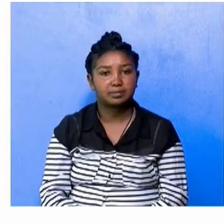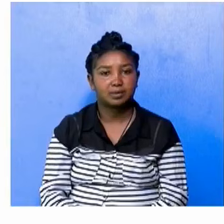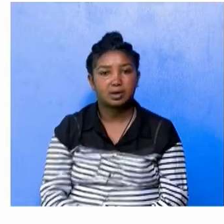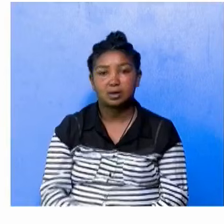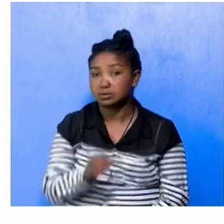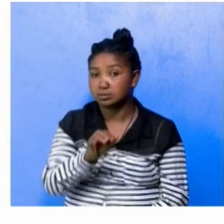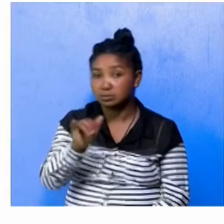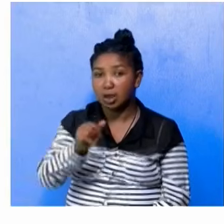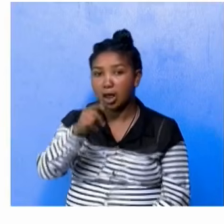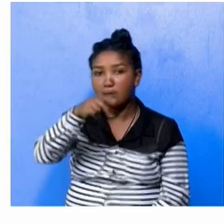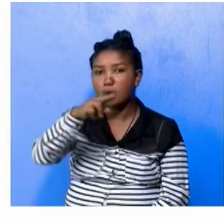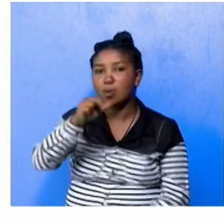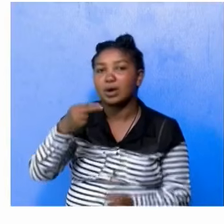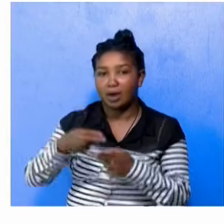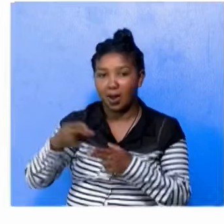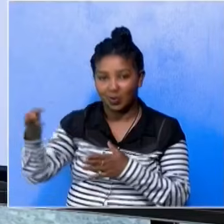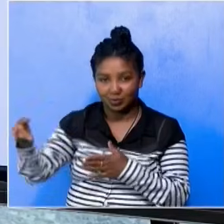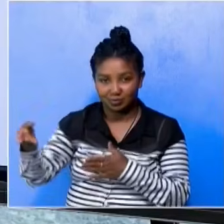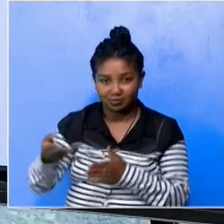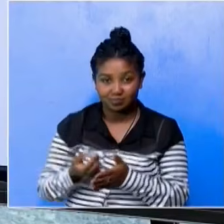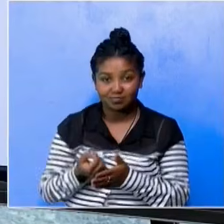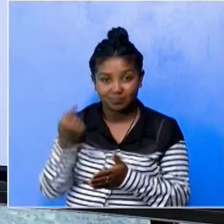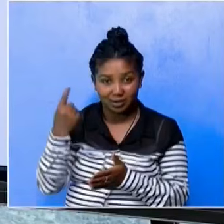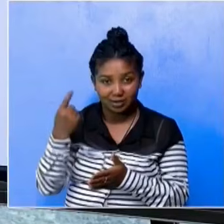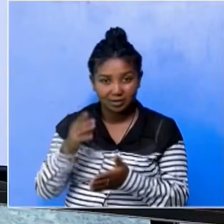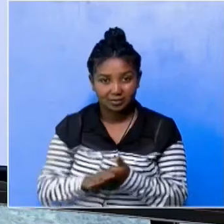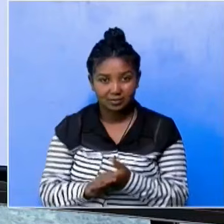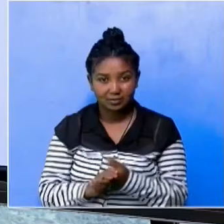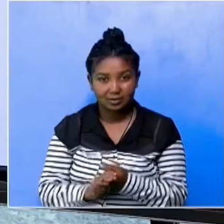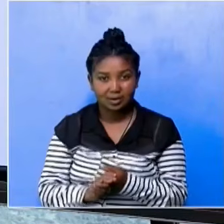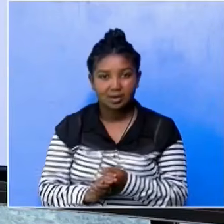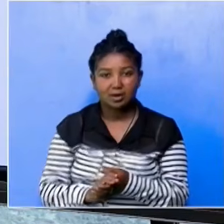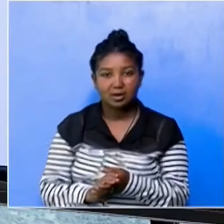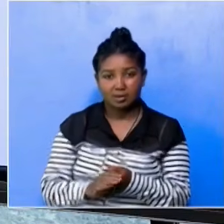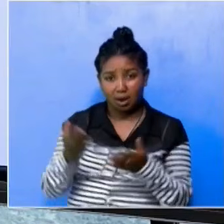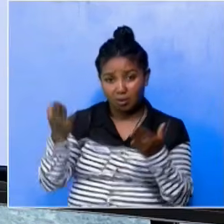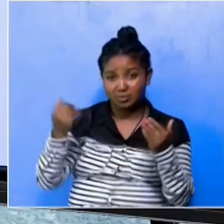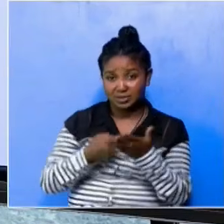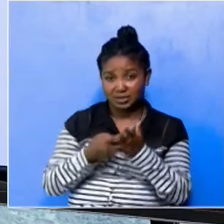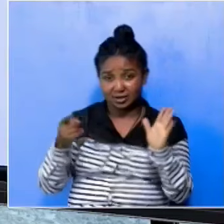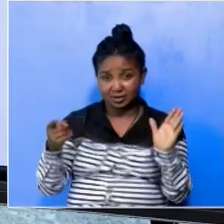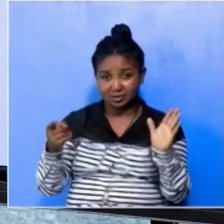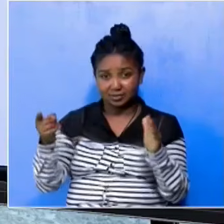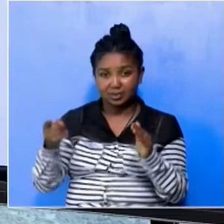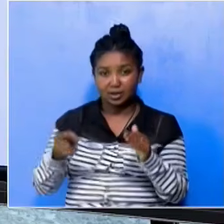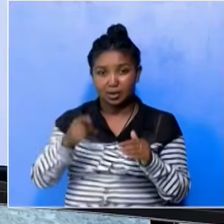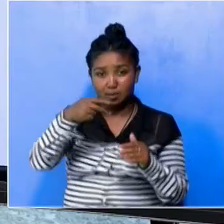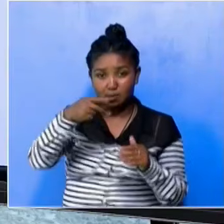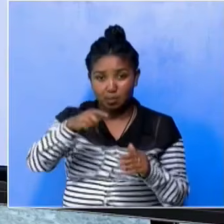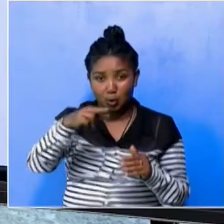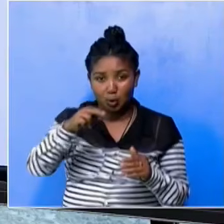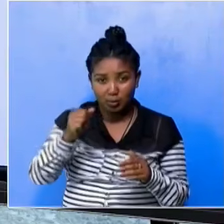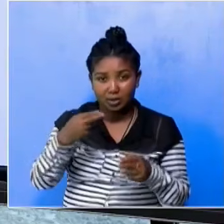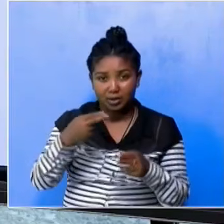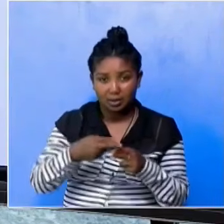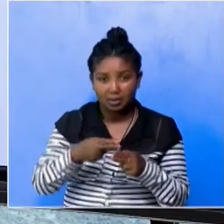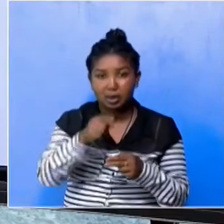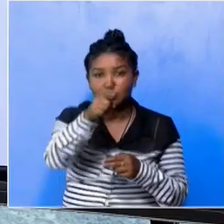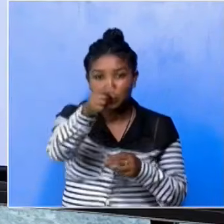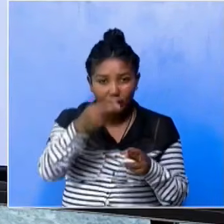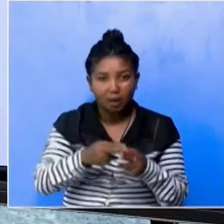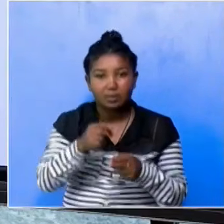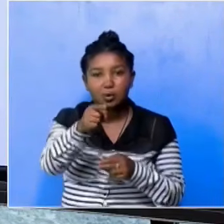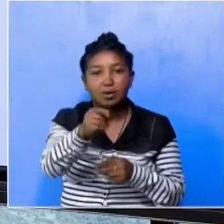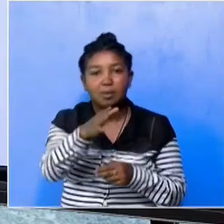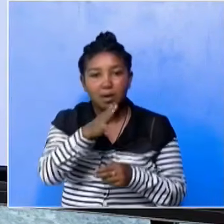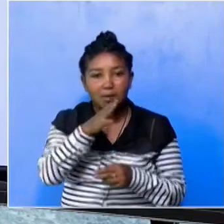this is also a proper name. Is it clear? I was clear about proper name. And also your name, your